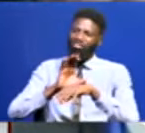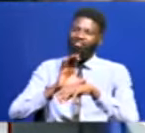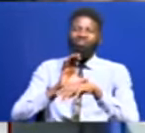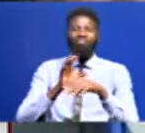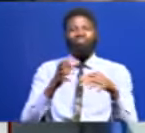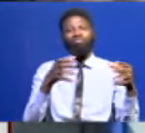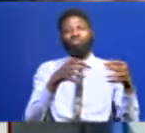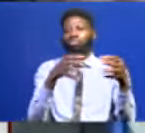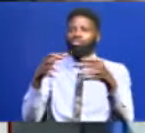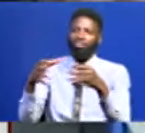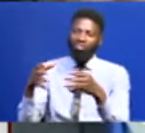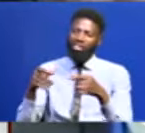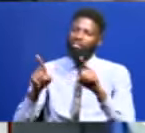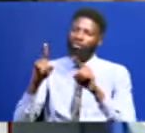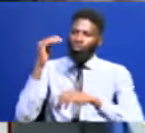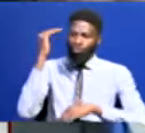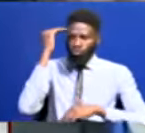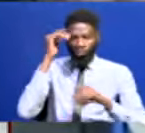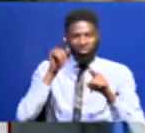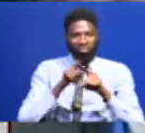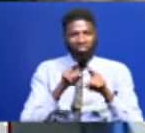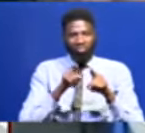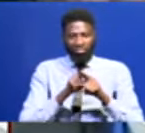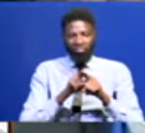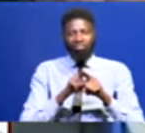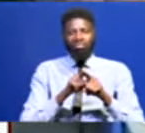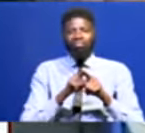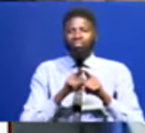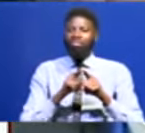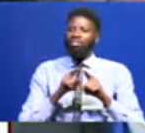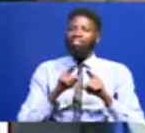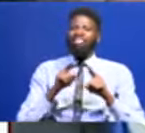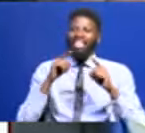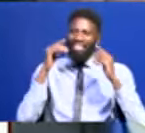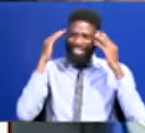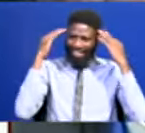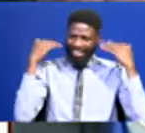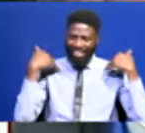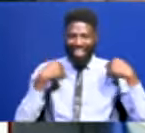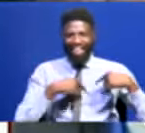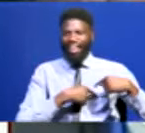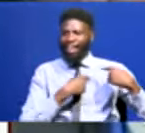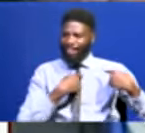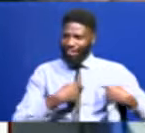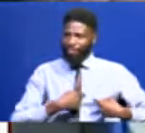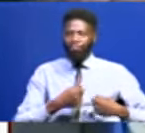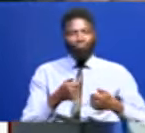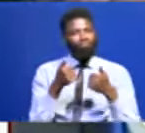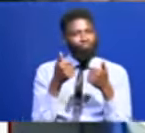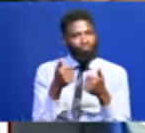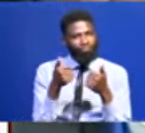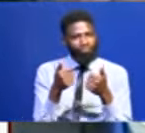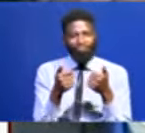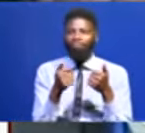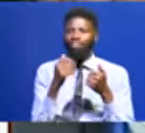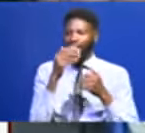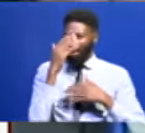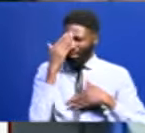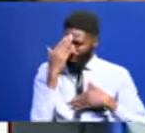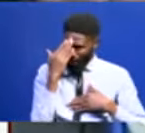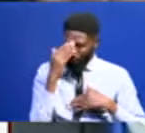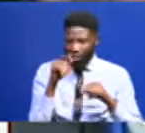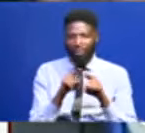known as a good-hearted sister, generous, humble, and always united